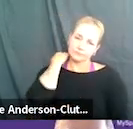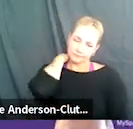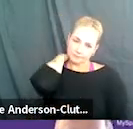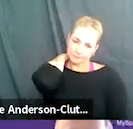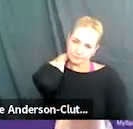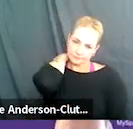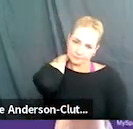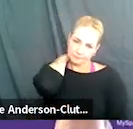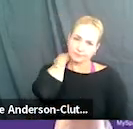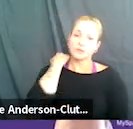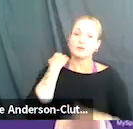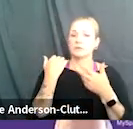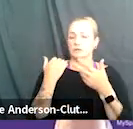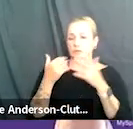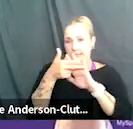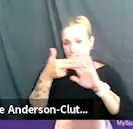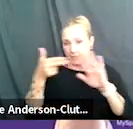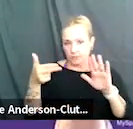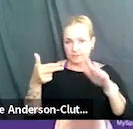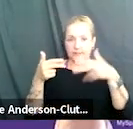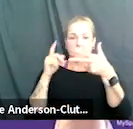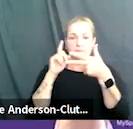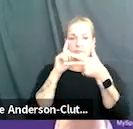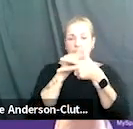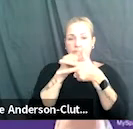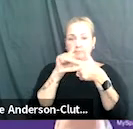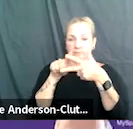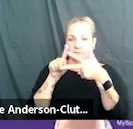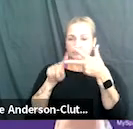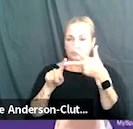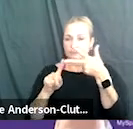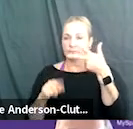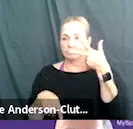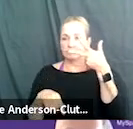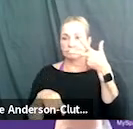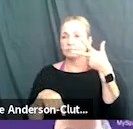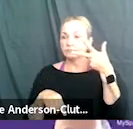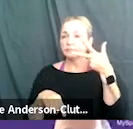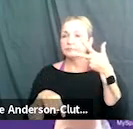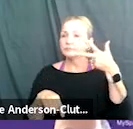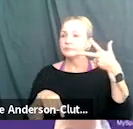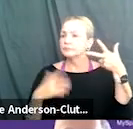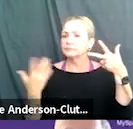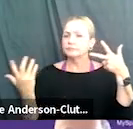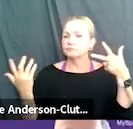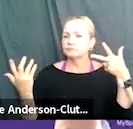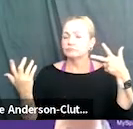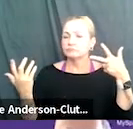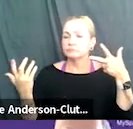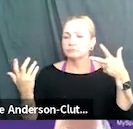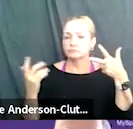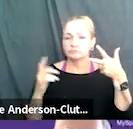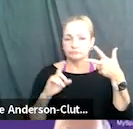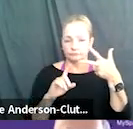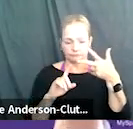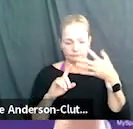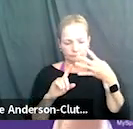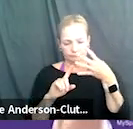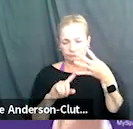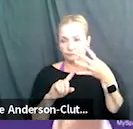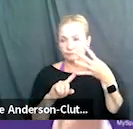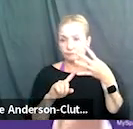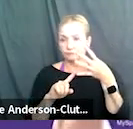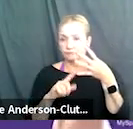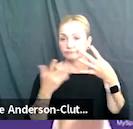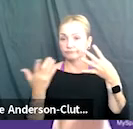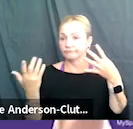He has autism spectrum disorder, he has an intellectual disability, he has a duplication on chromosome 3, as I mentioned. And then, I don't know how to explain this, and we're going to come back to that later on.